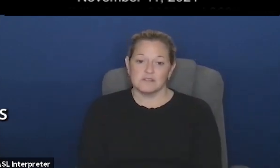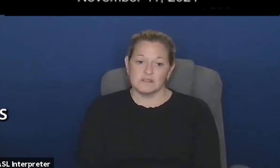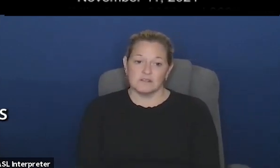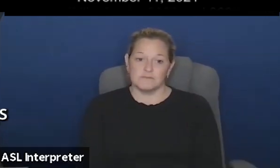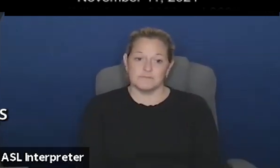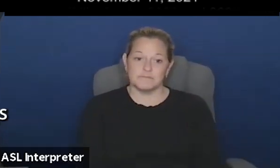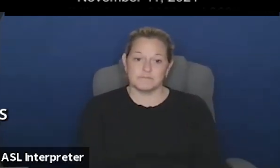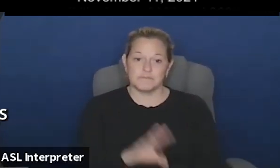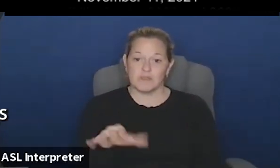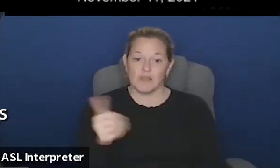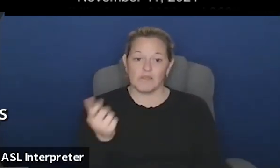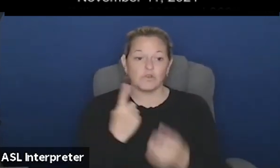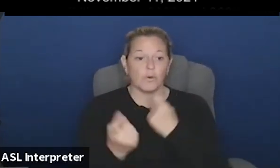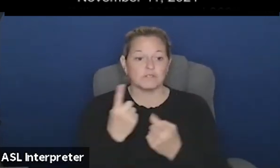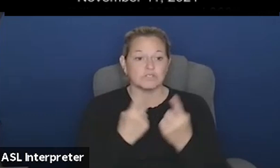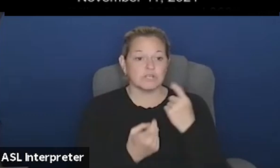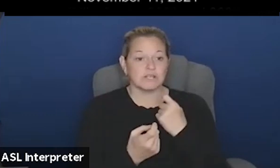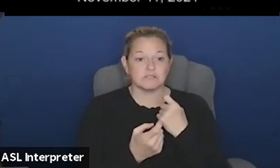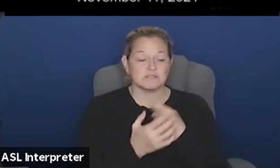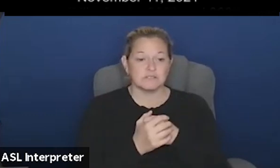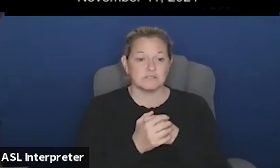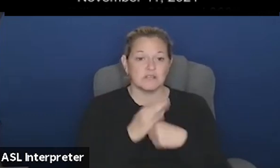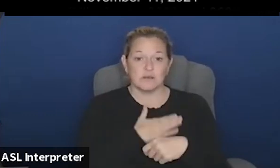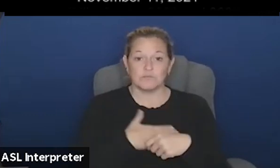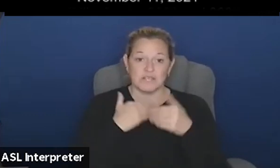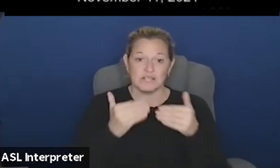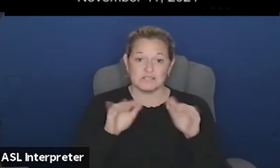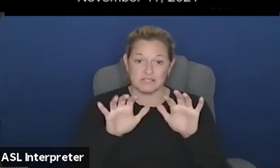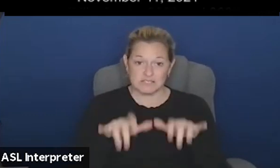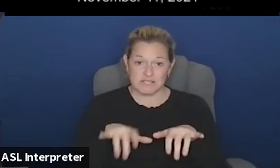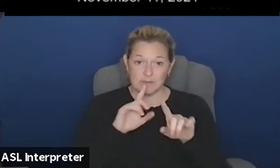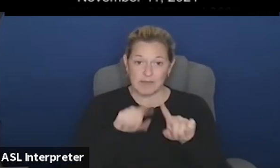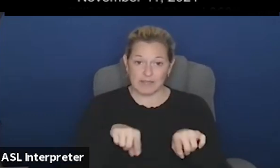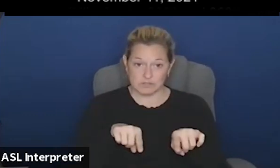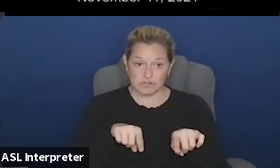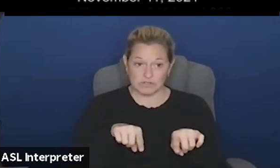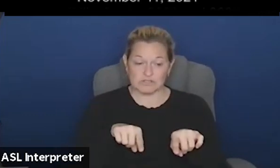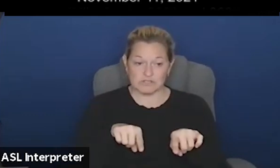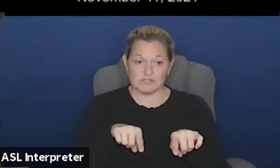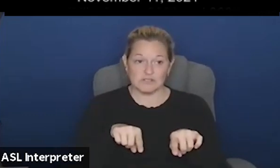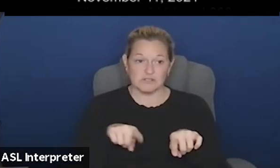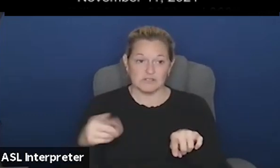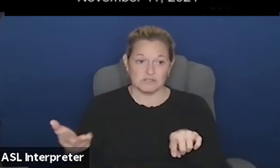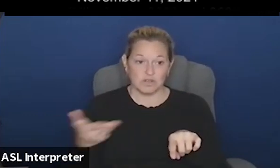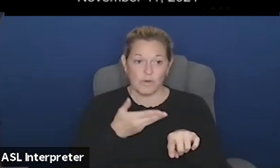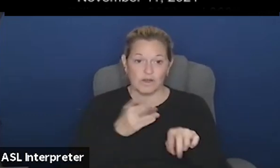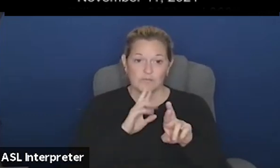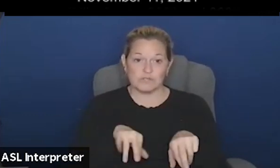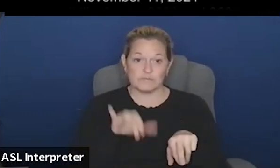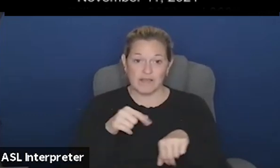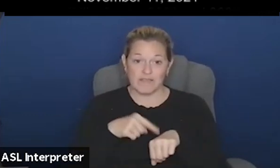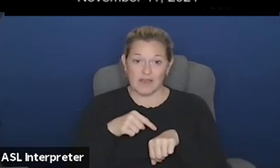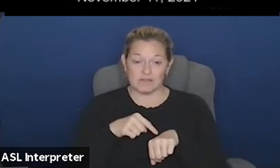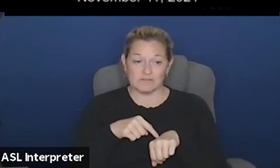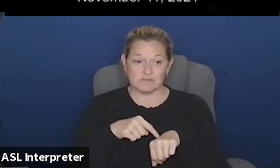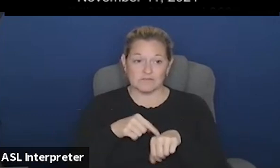in, Allyson and Sòley, feel free to type answers in the Q&A feature. So you're more than welcome to respond that way. But